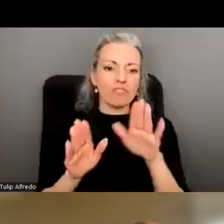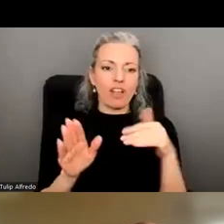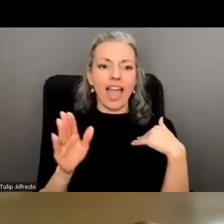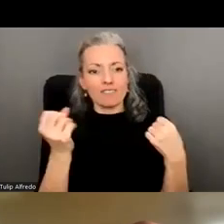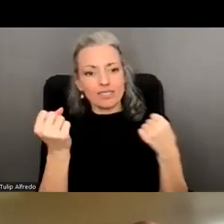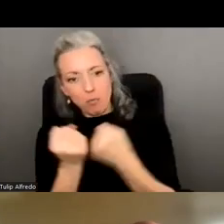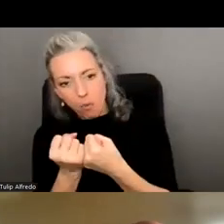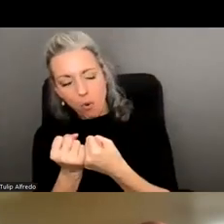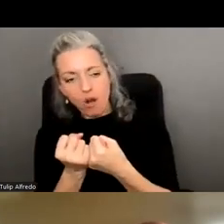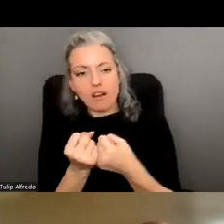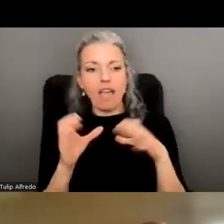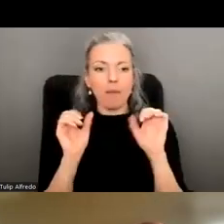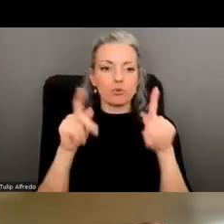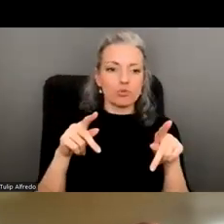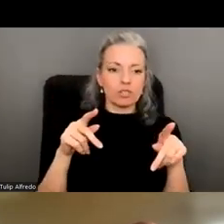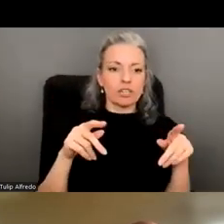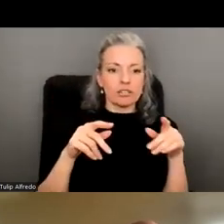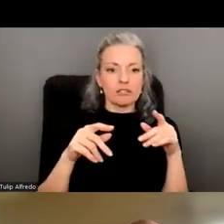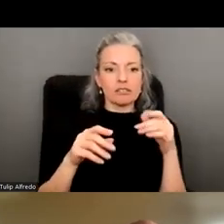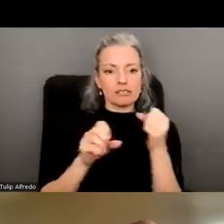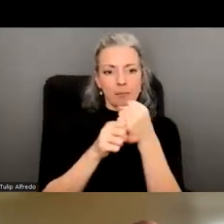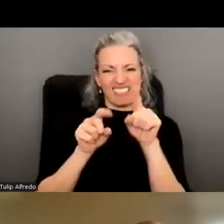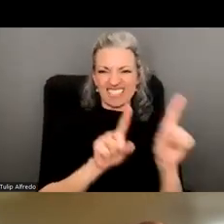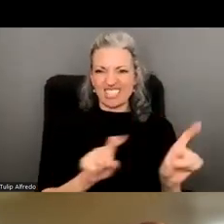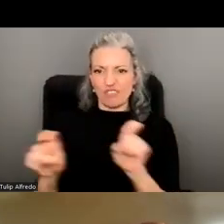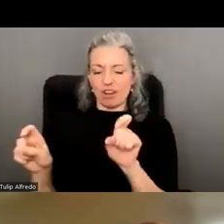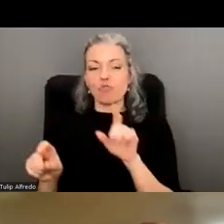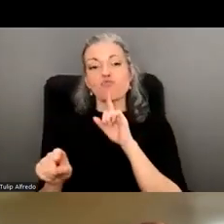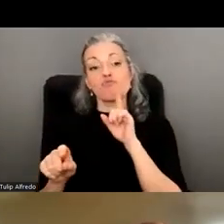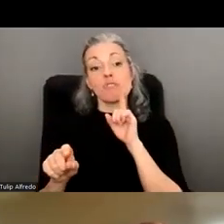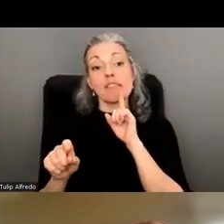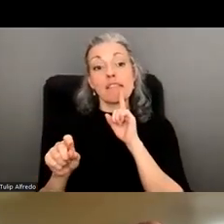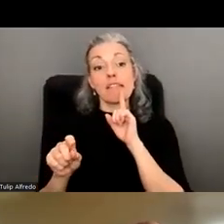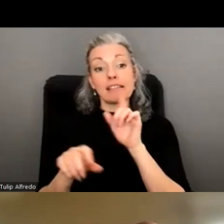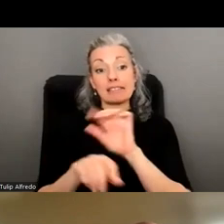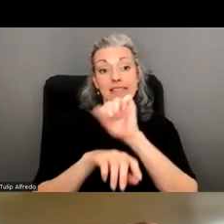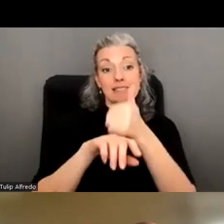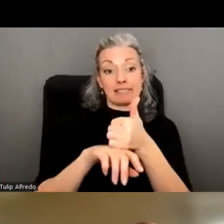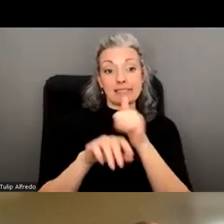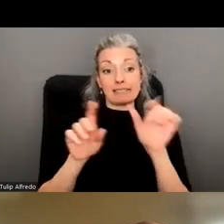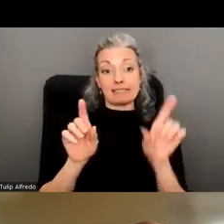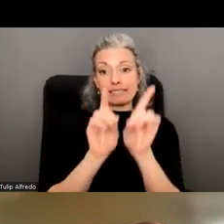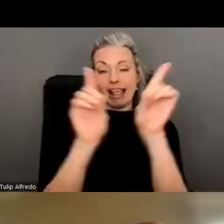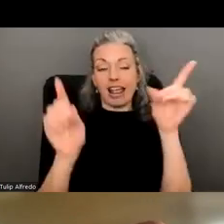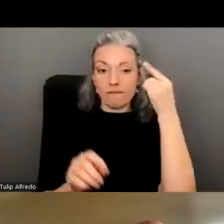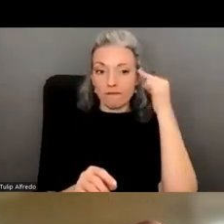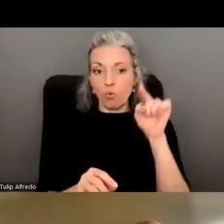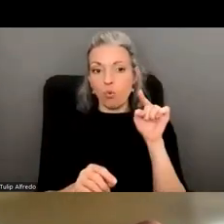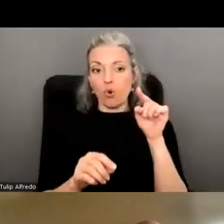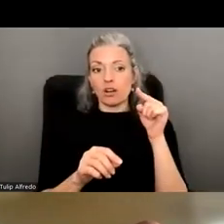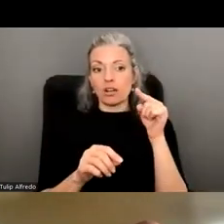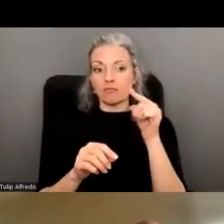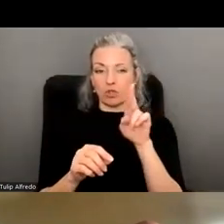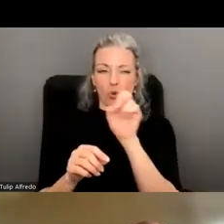opportunity to create this statewide survey, which will be a national model and is already having fantastic results.